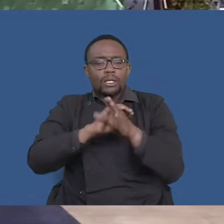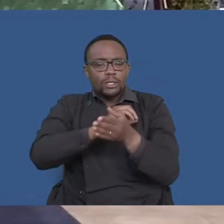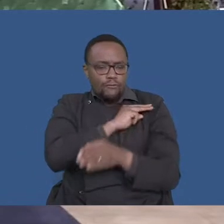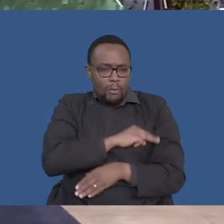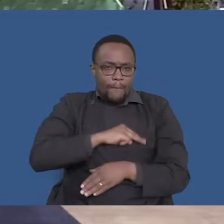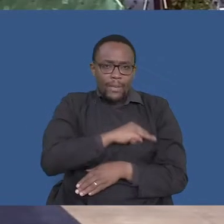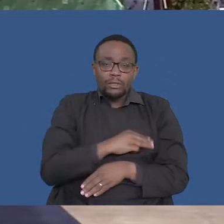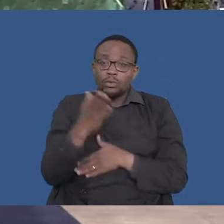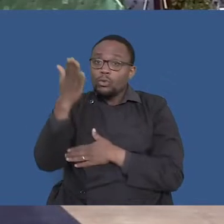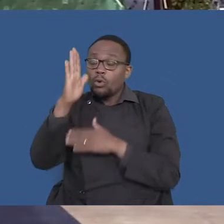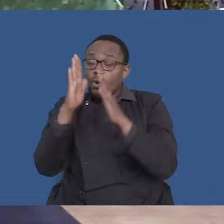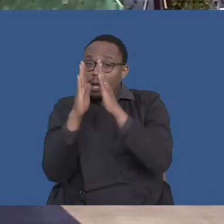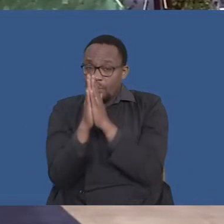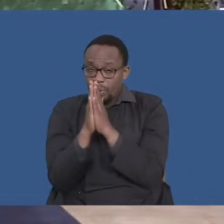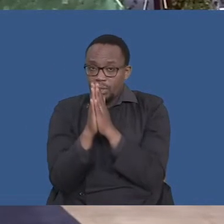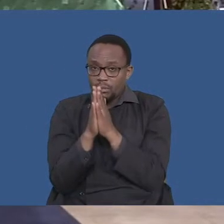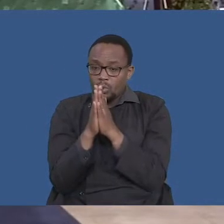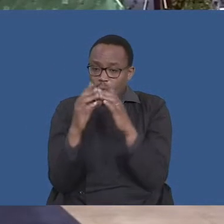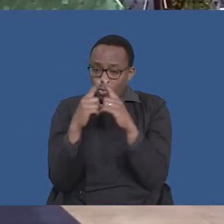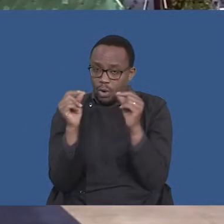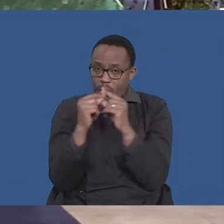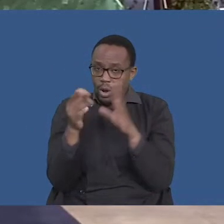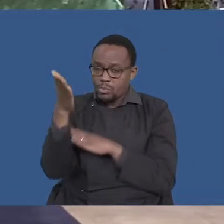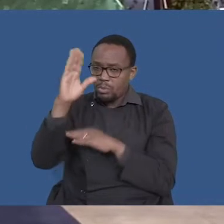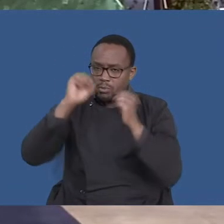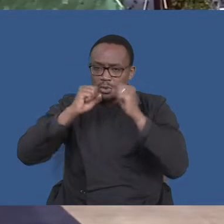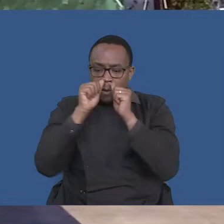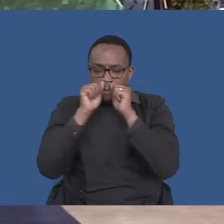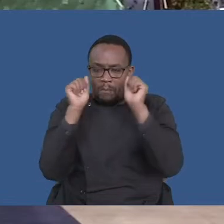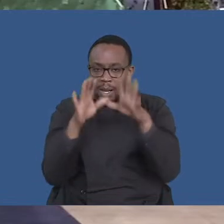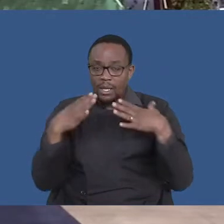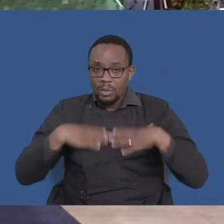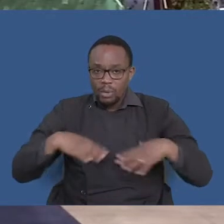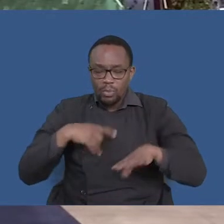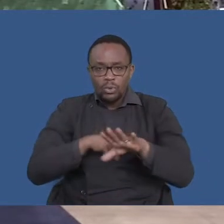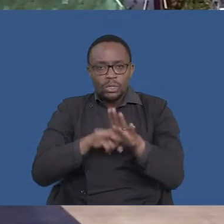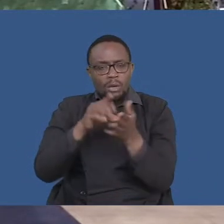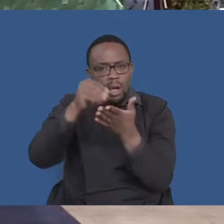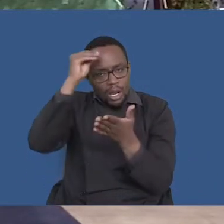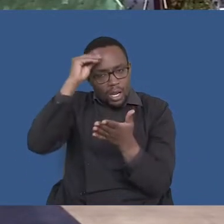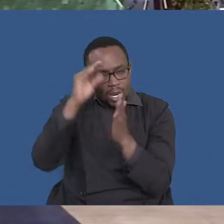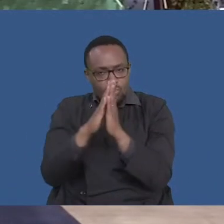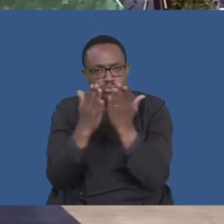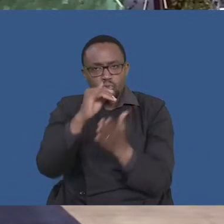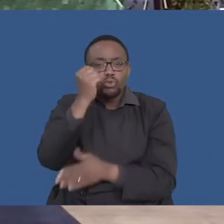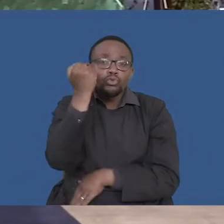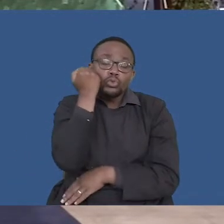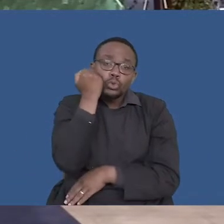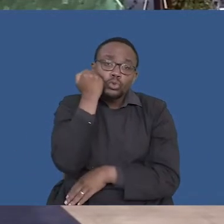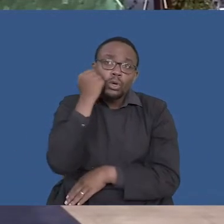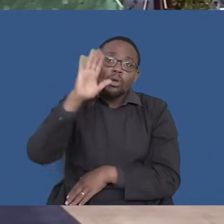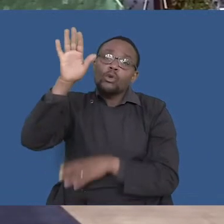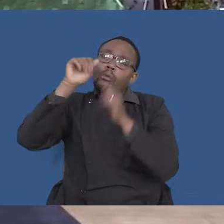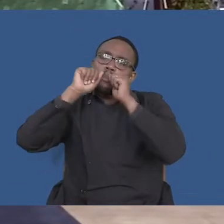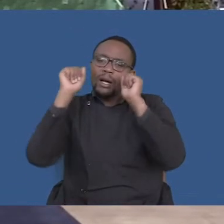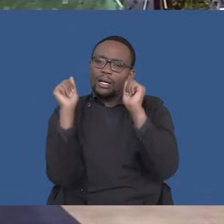God, I pray that let this word be a blessing to all my viewers, that even as we reflect through the book of Joshua, your blessing shall